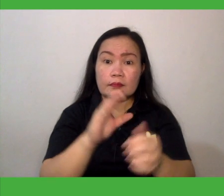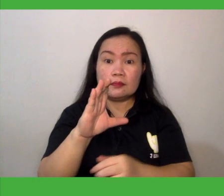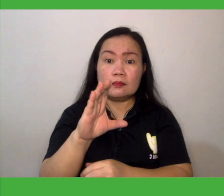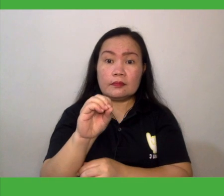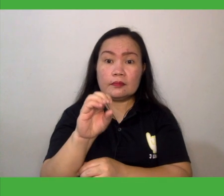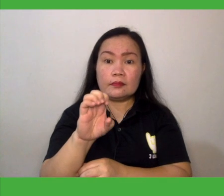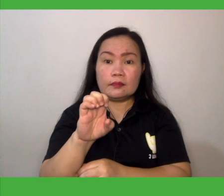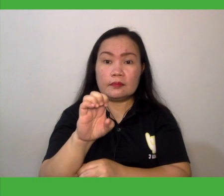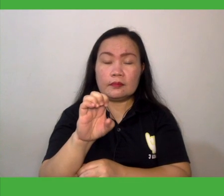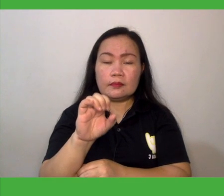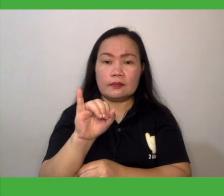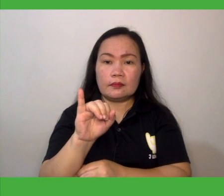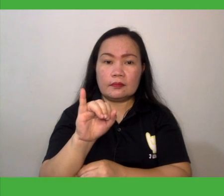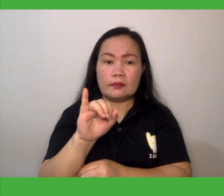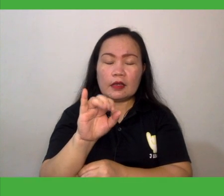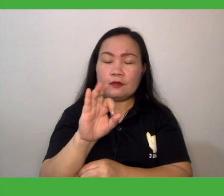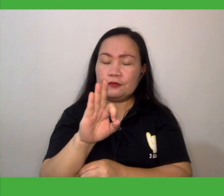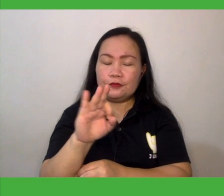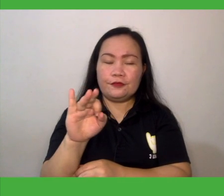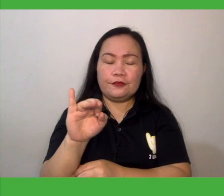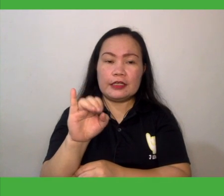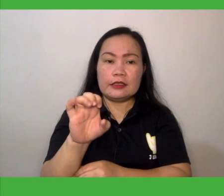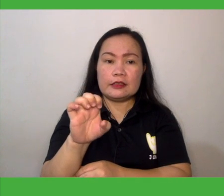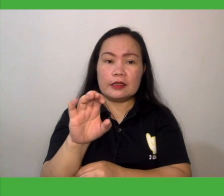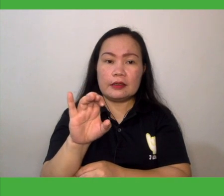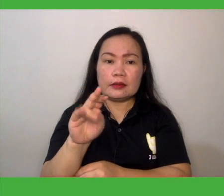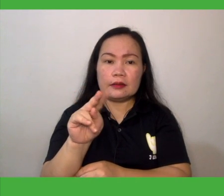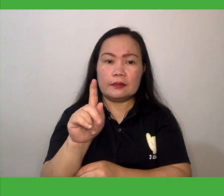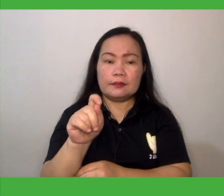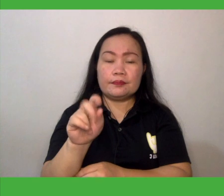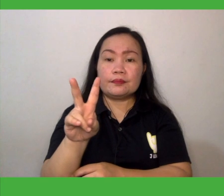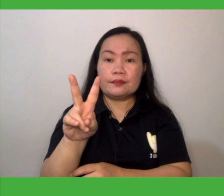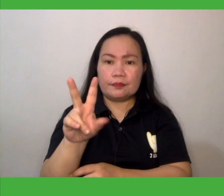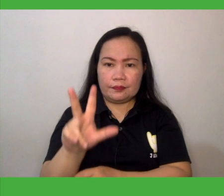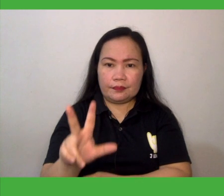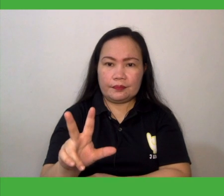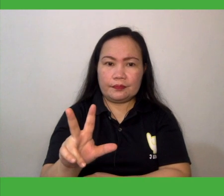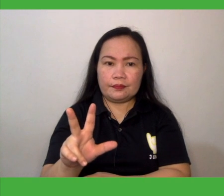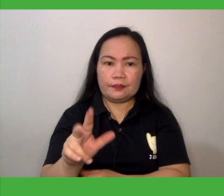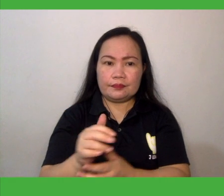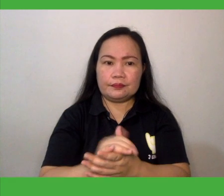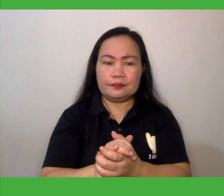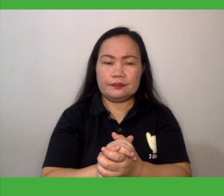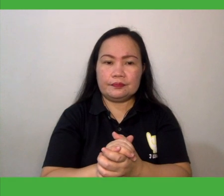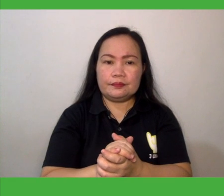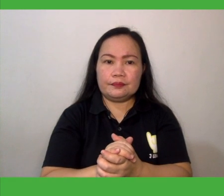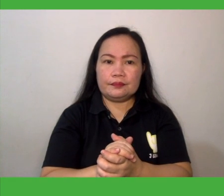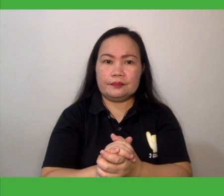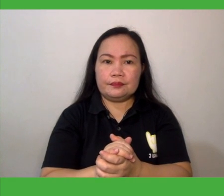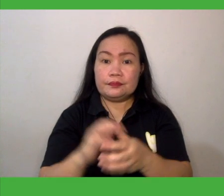so, ang leading coefficient, therefore, is 2/3. Okay, so yun po ang